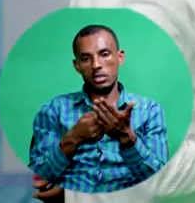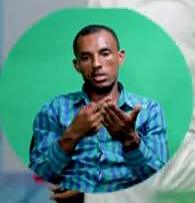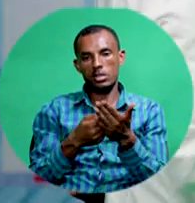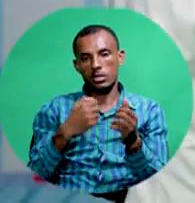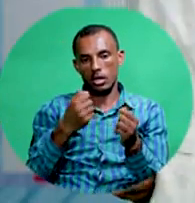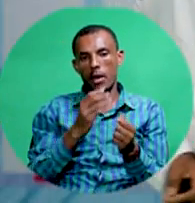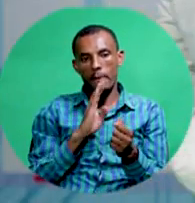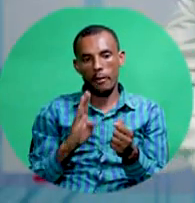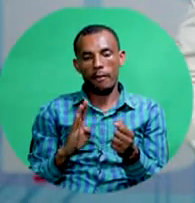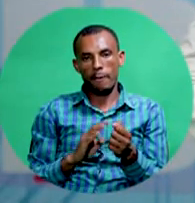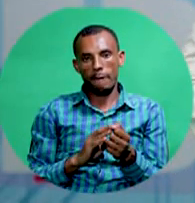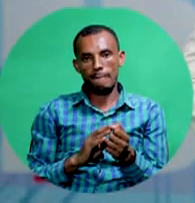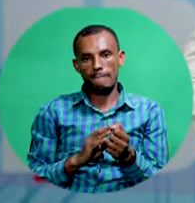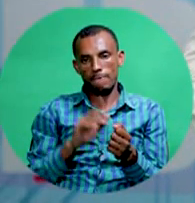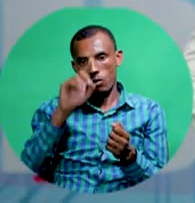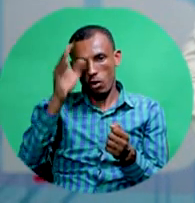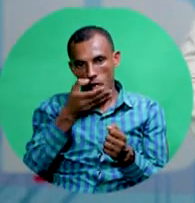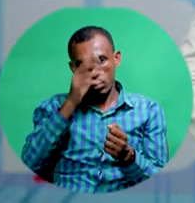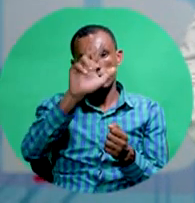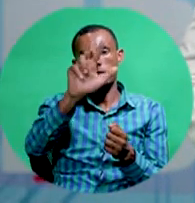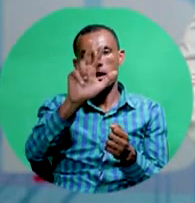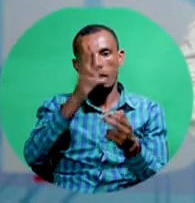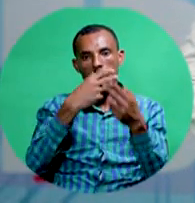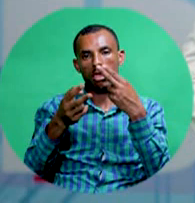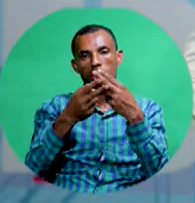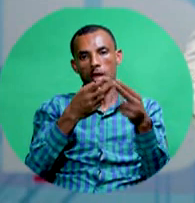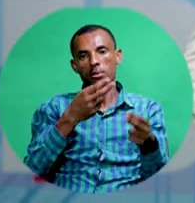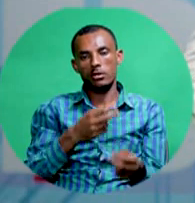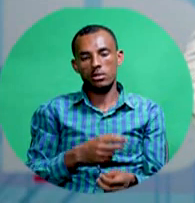becomes 1 over 3 times